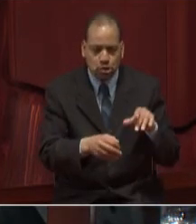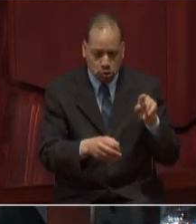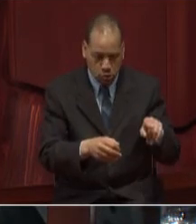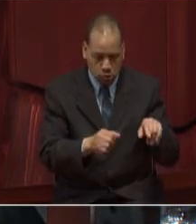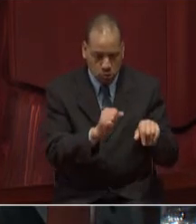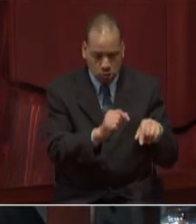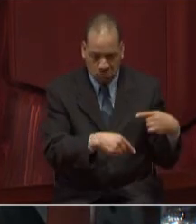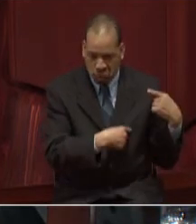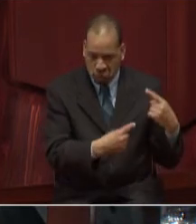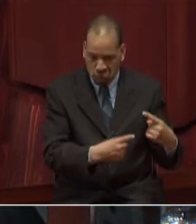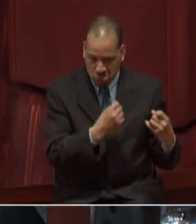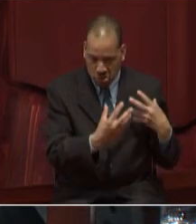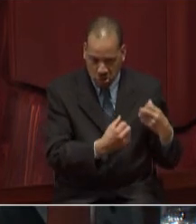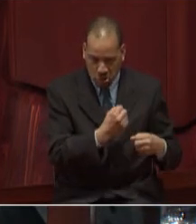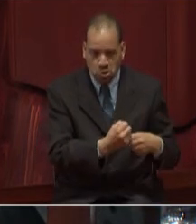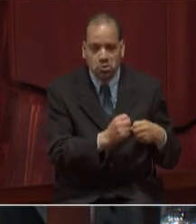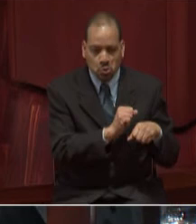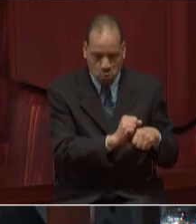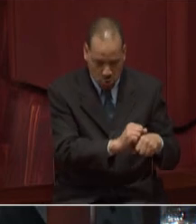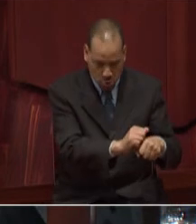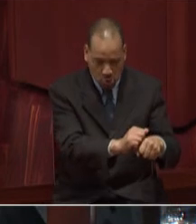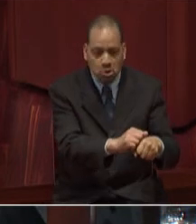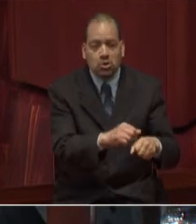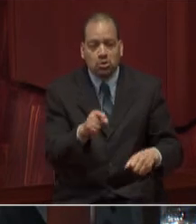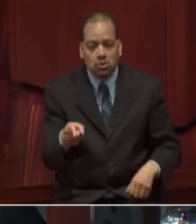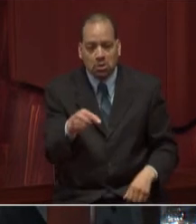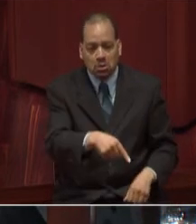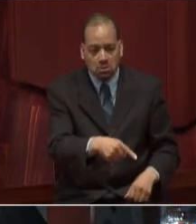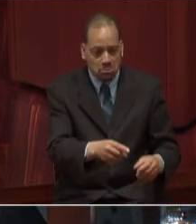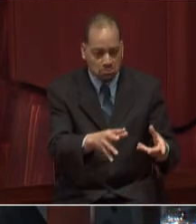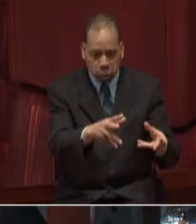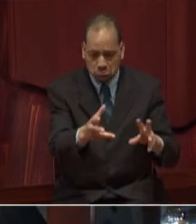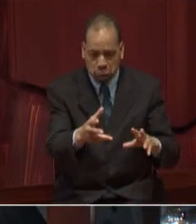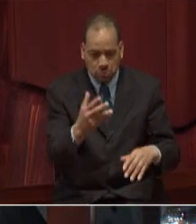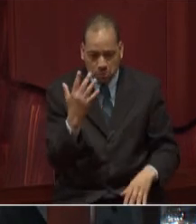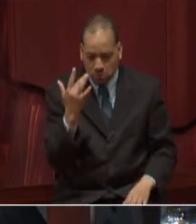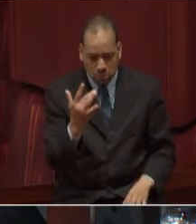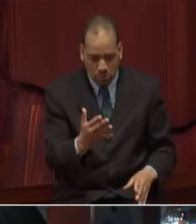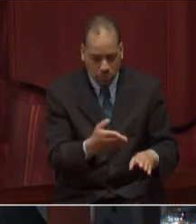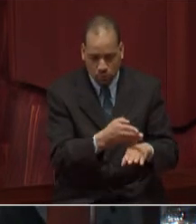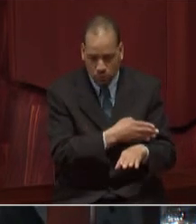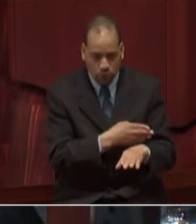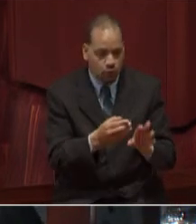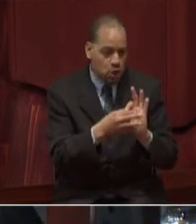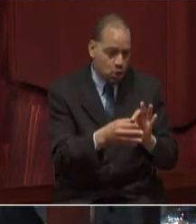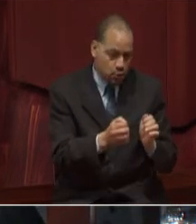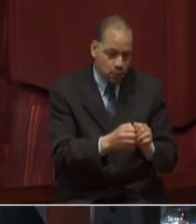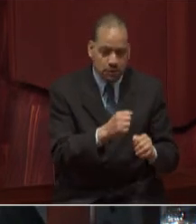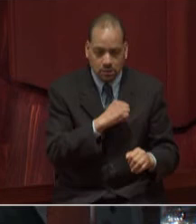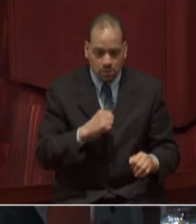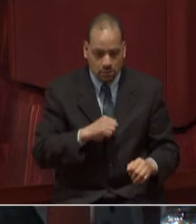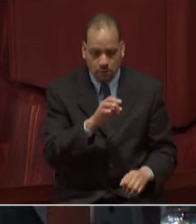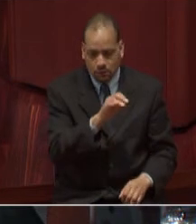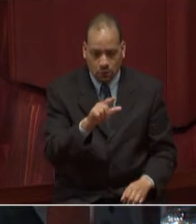for years, to improve relations with Senator Fulbright. And